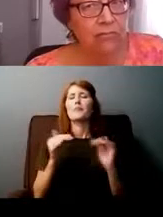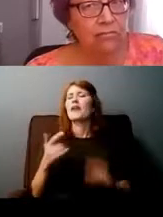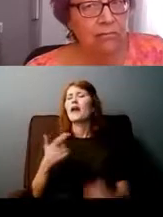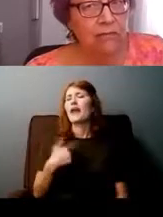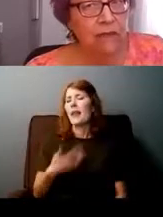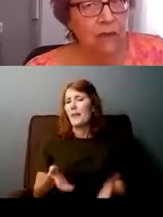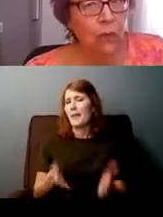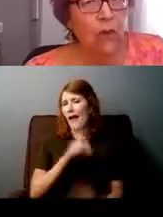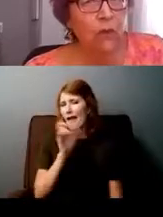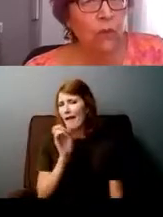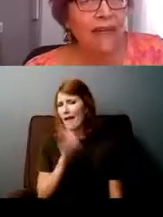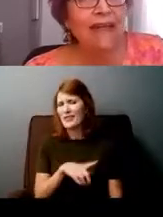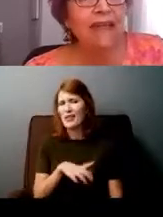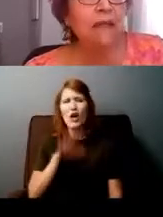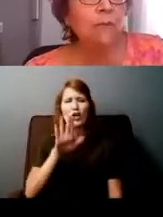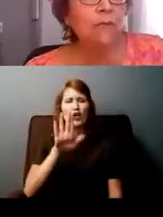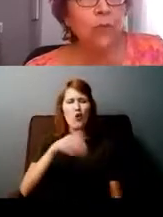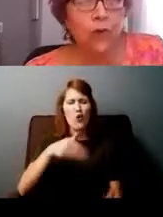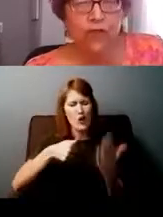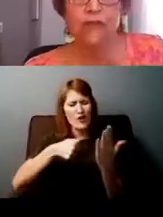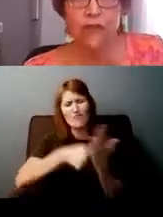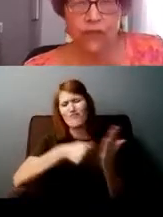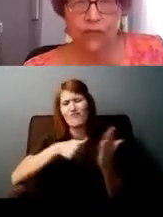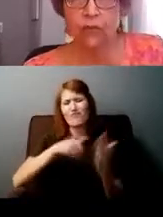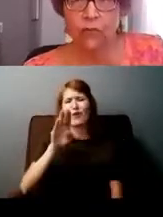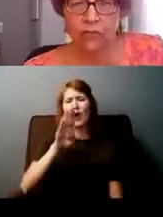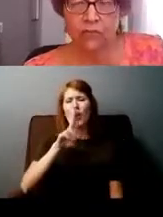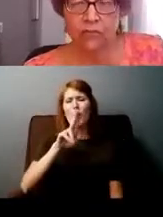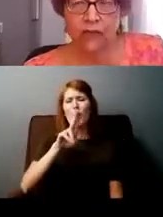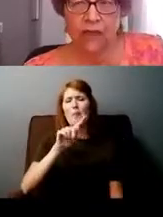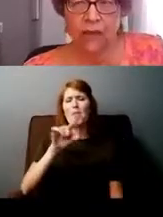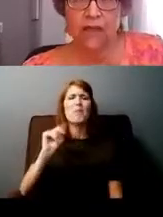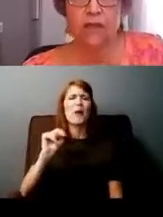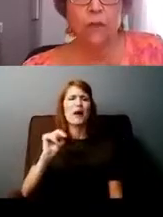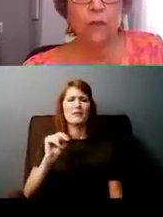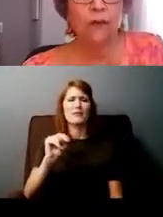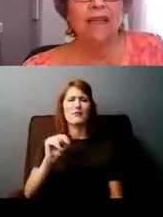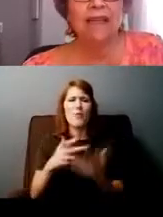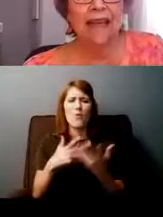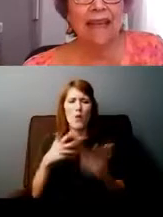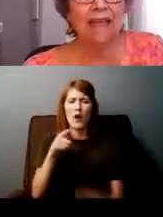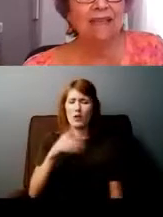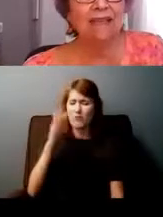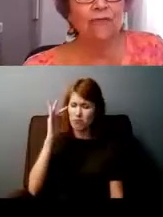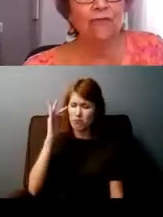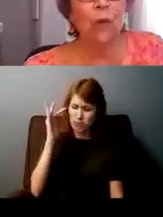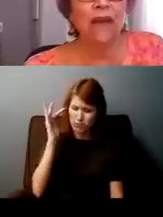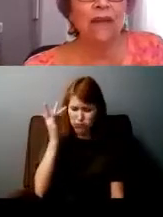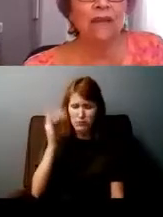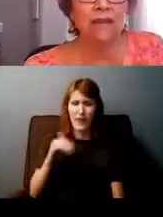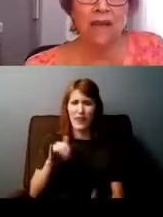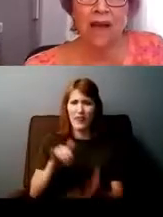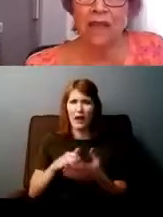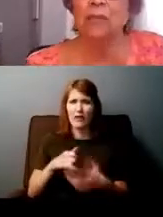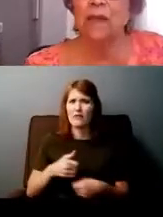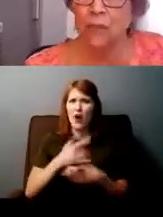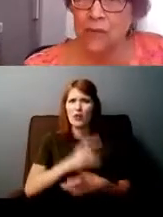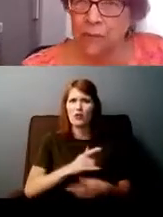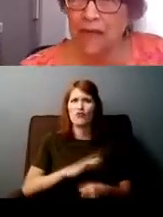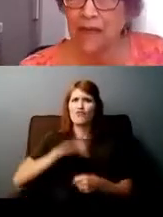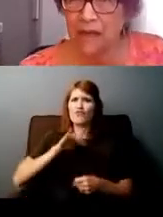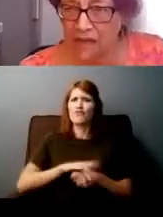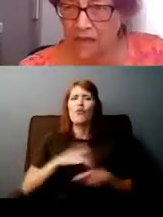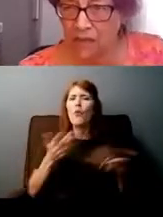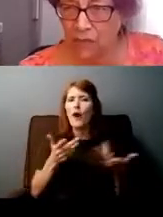buttons? What really pushes you? Because we really can't avoid other